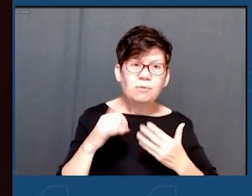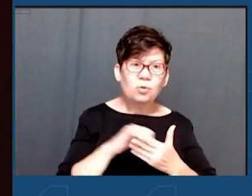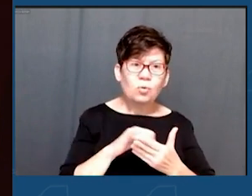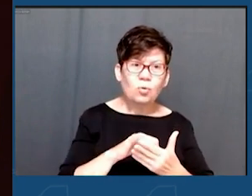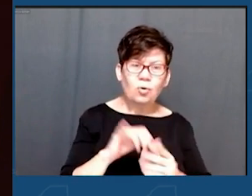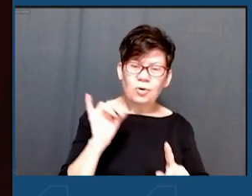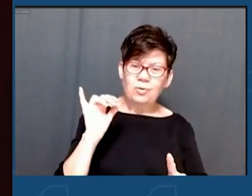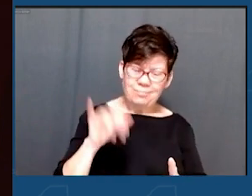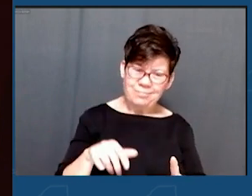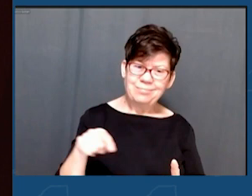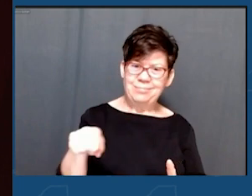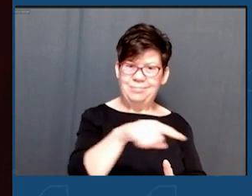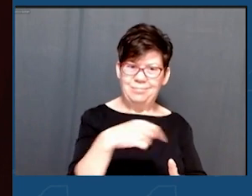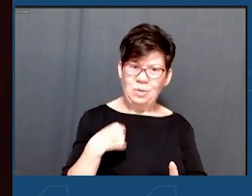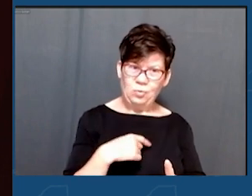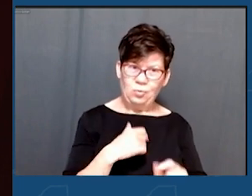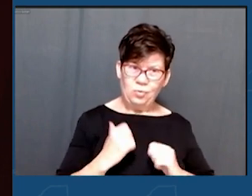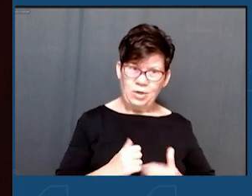Who are these people?